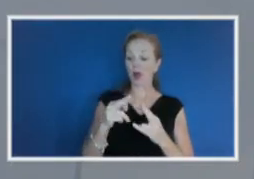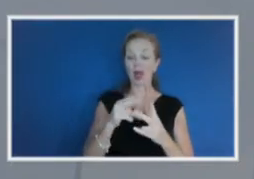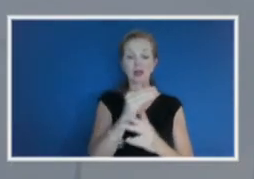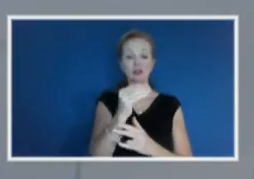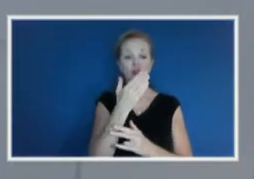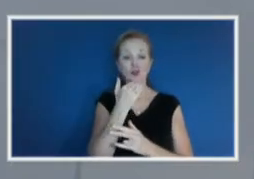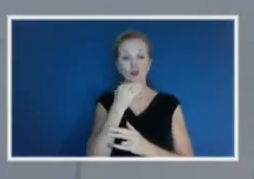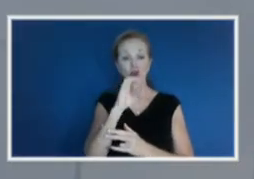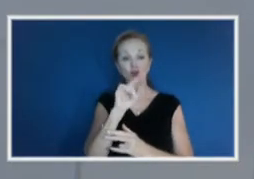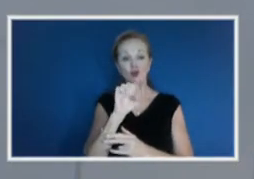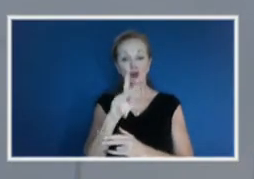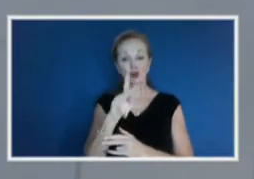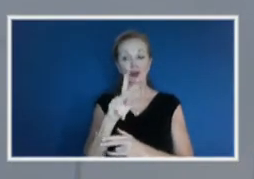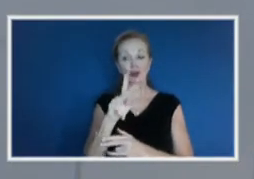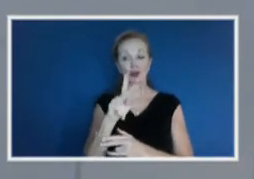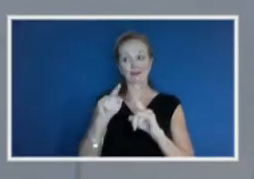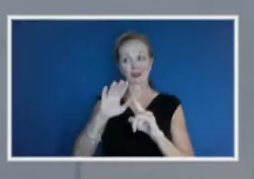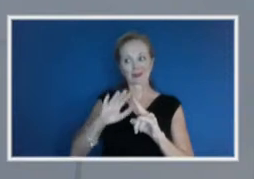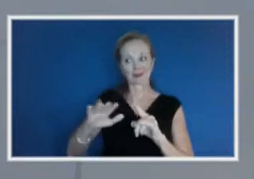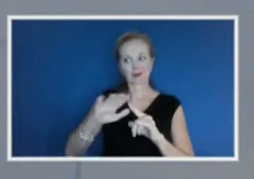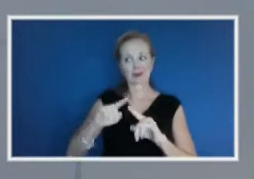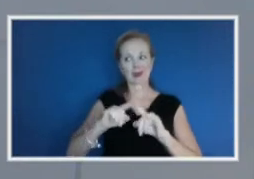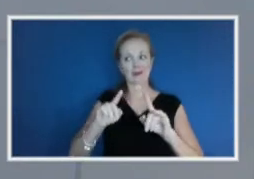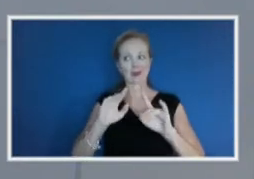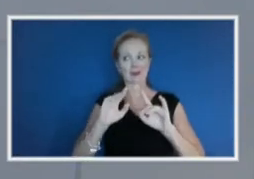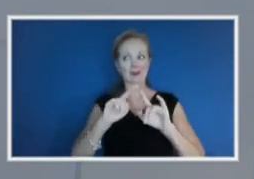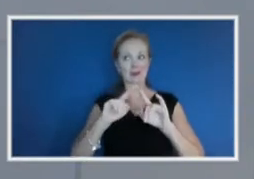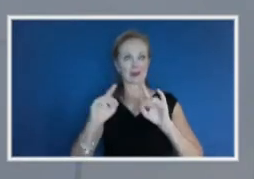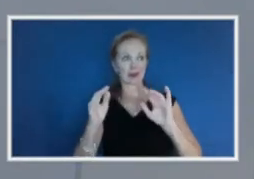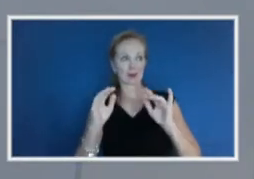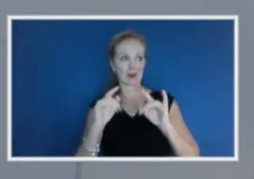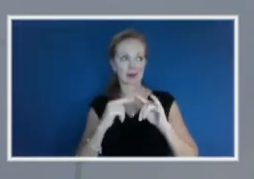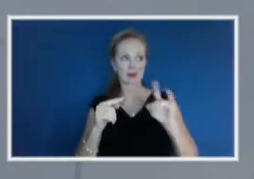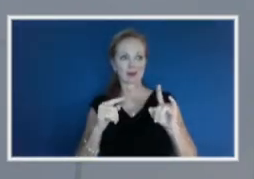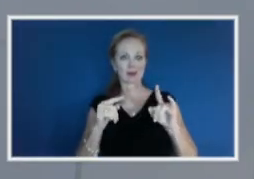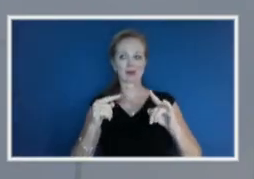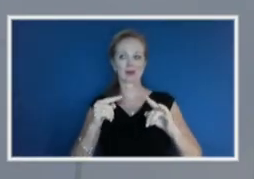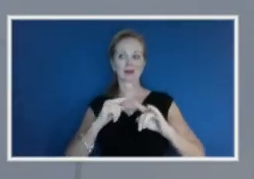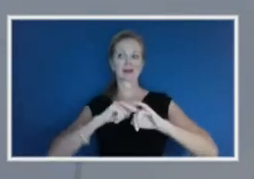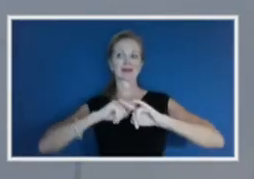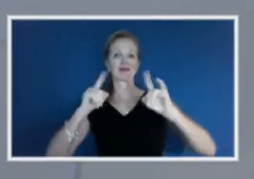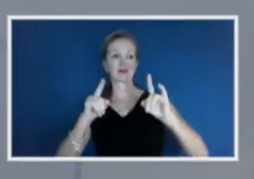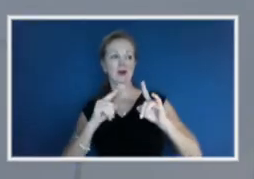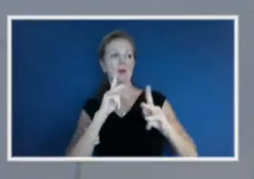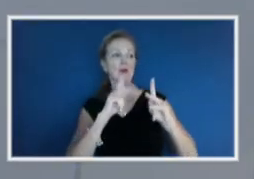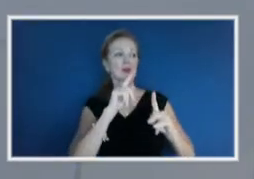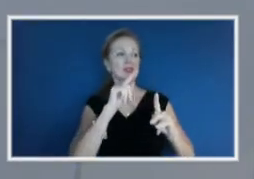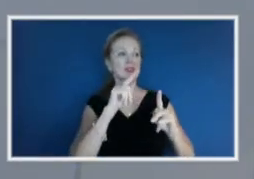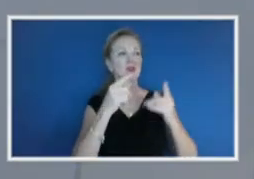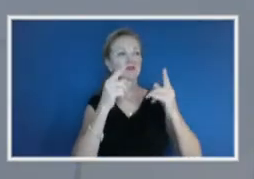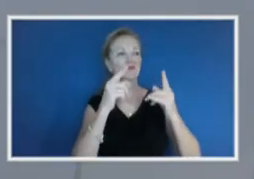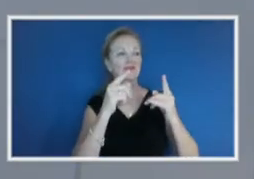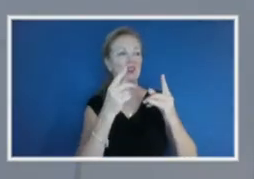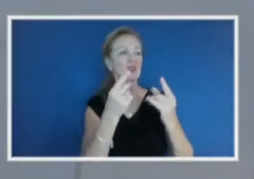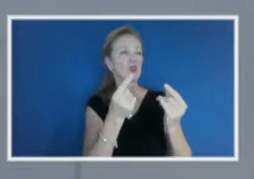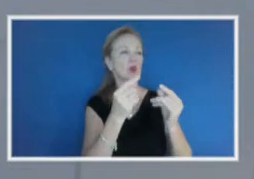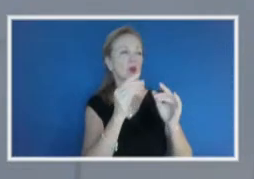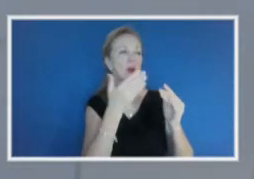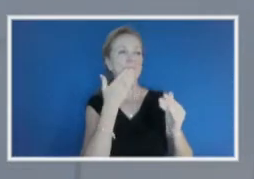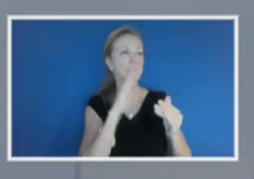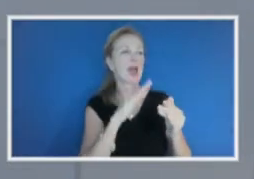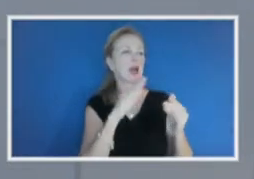different in terms of trying to prevent something before it occurs versus people out there just doing bad stuff, right? Which needs